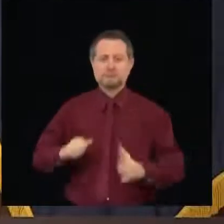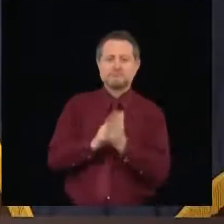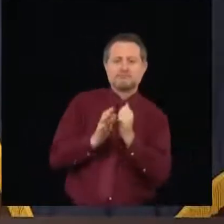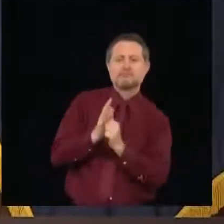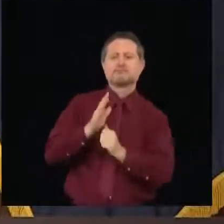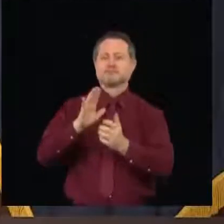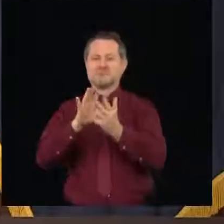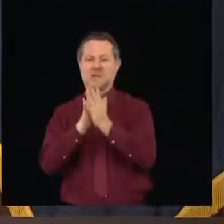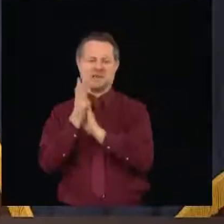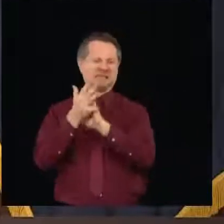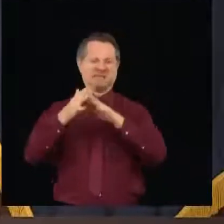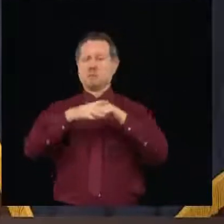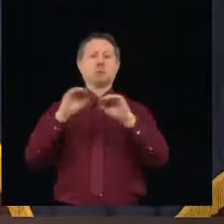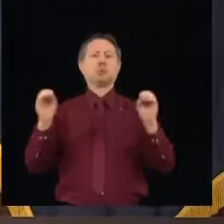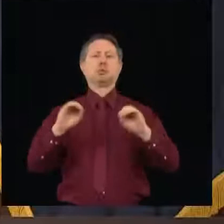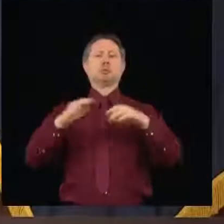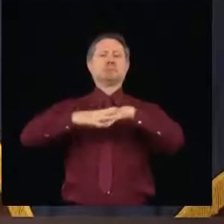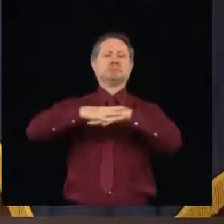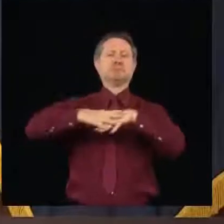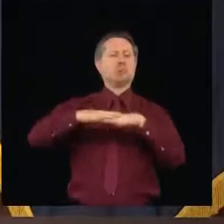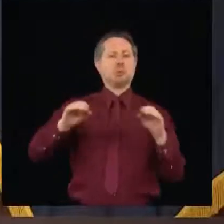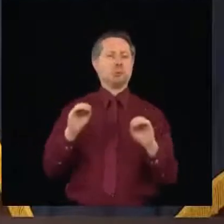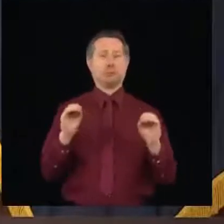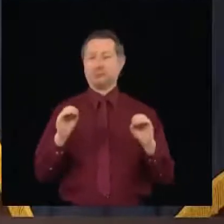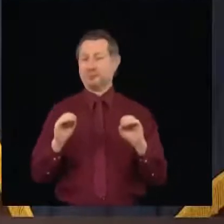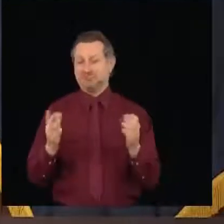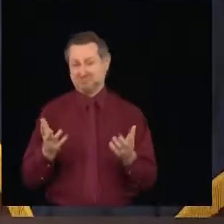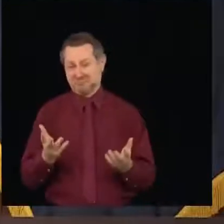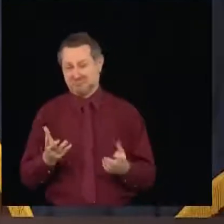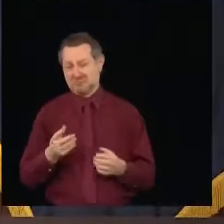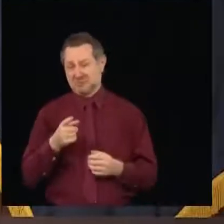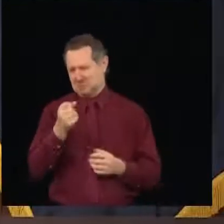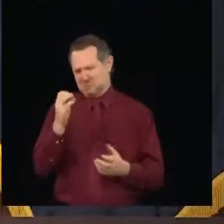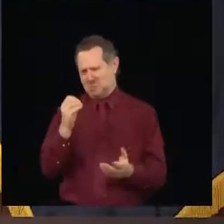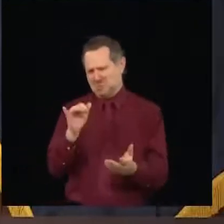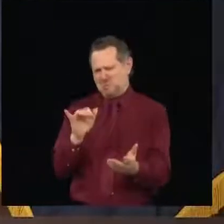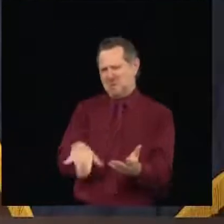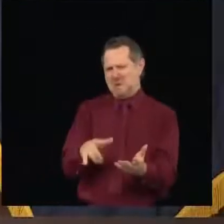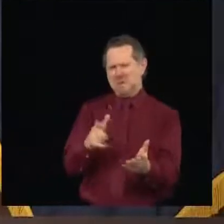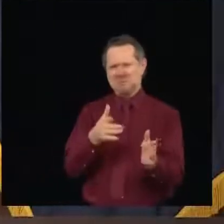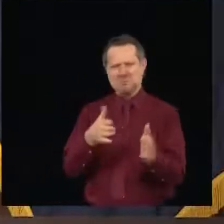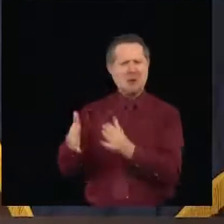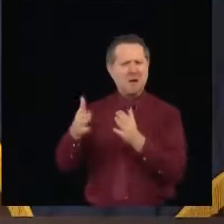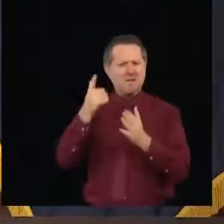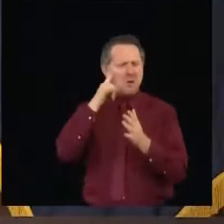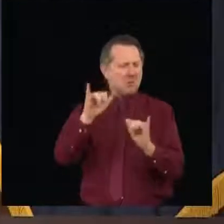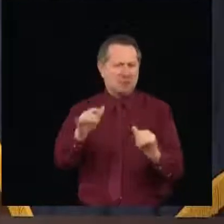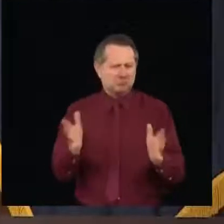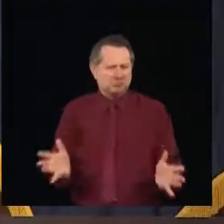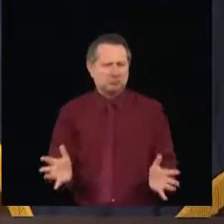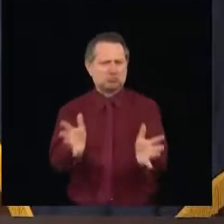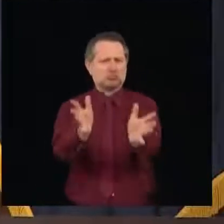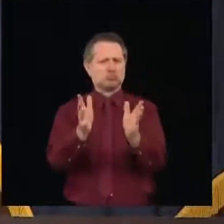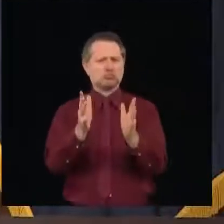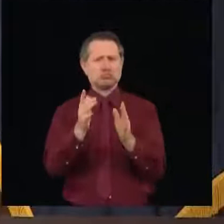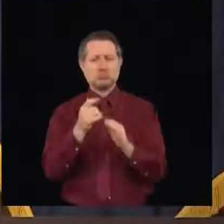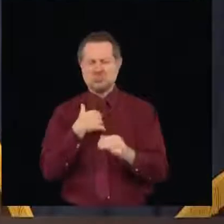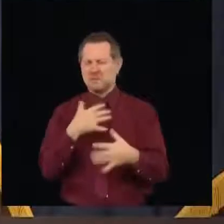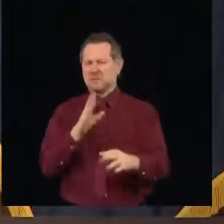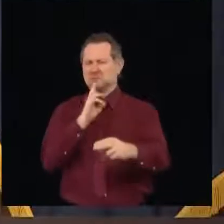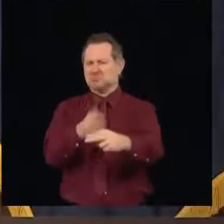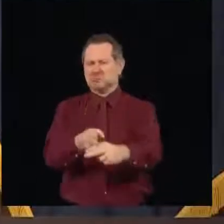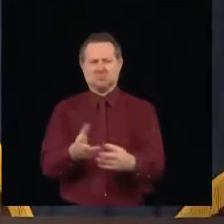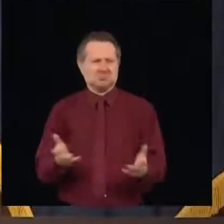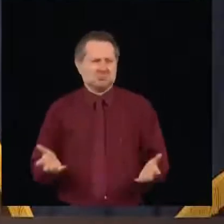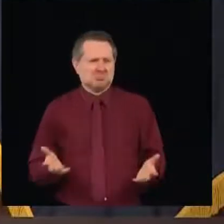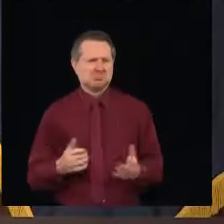because they're just securing the stadium. So those are the plans they're coming up with. I also want to mention one note, just in case you raise it